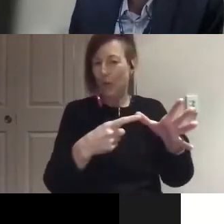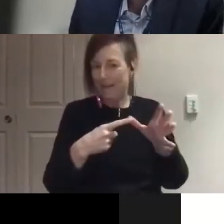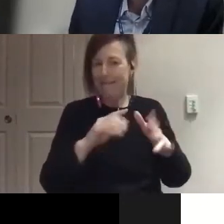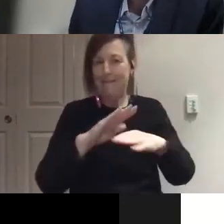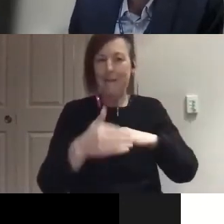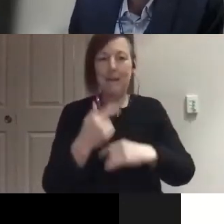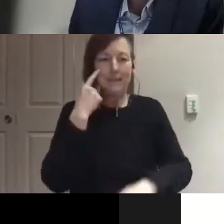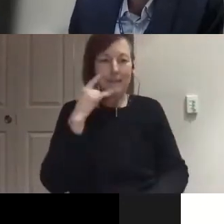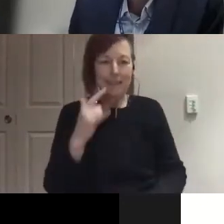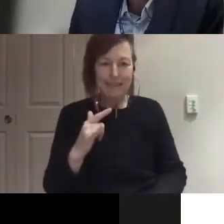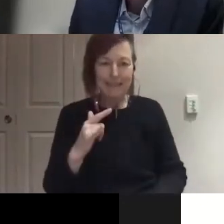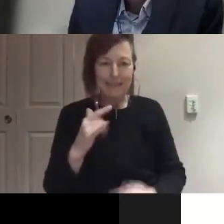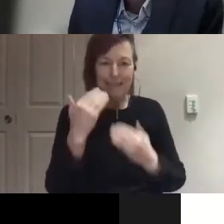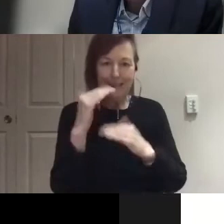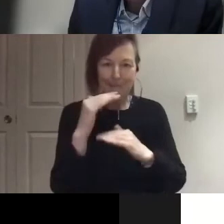in a couple of other forums,